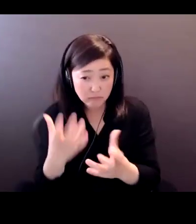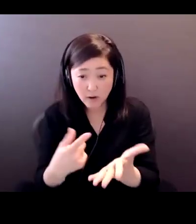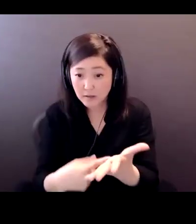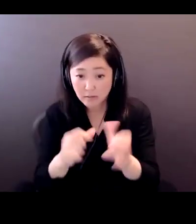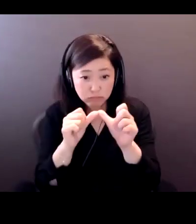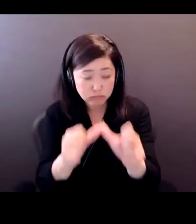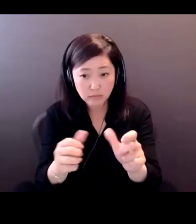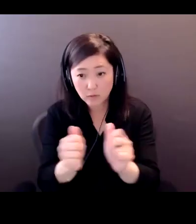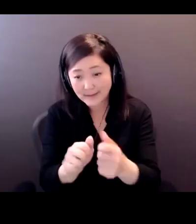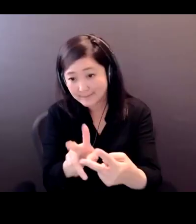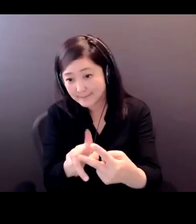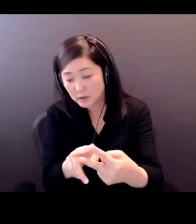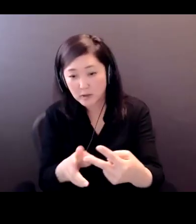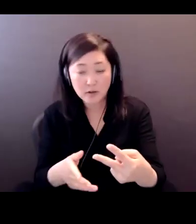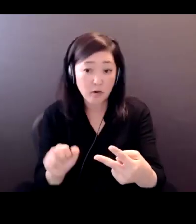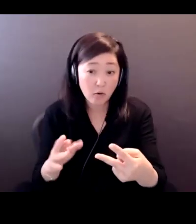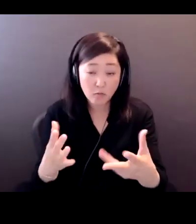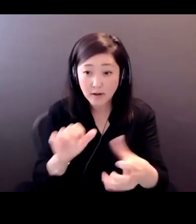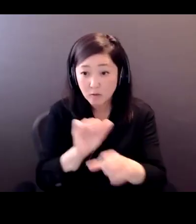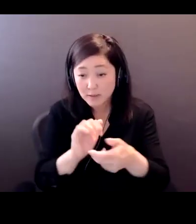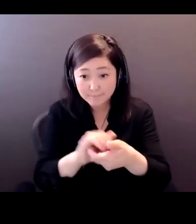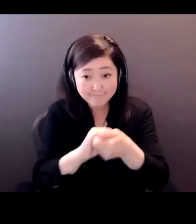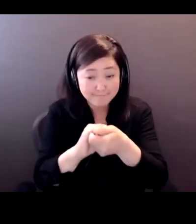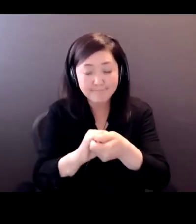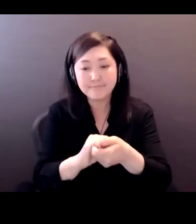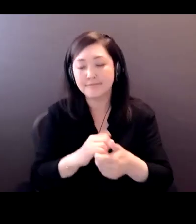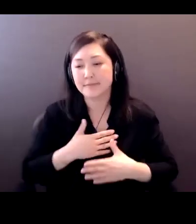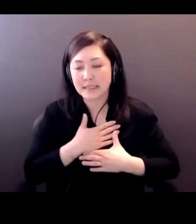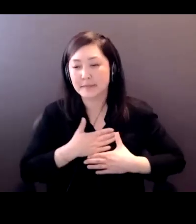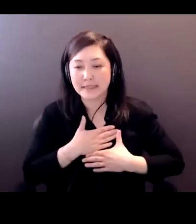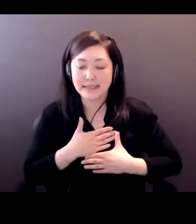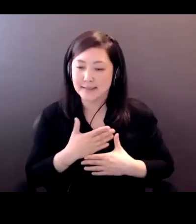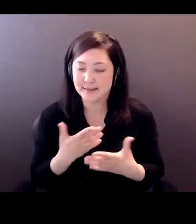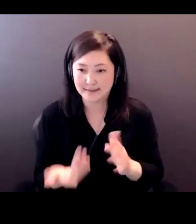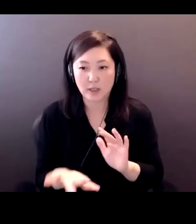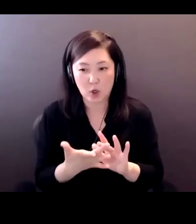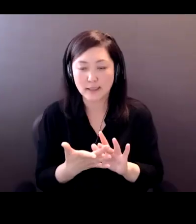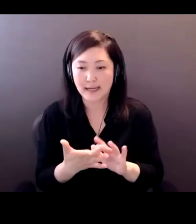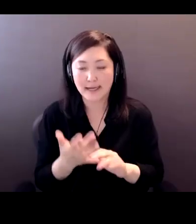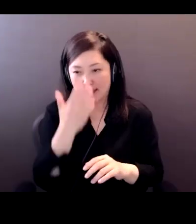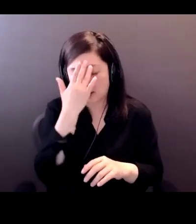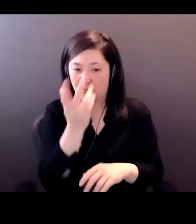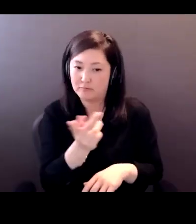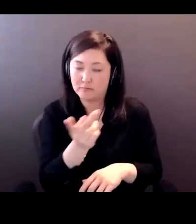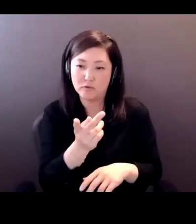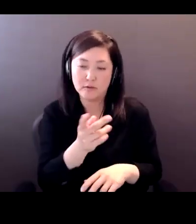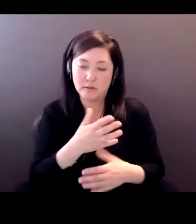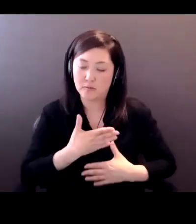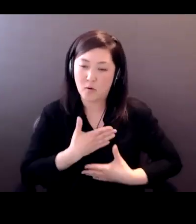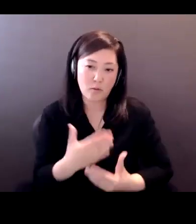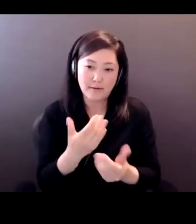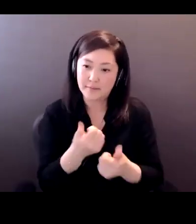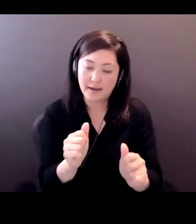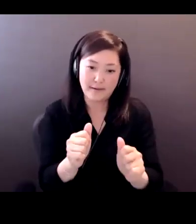with them or maybe, collaborate with them on something, please do. I know they would welcome this information or